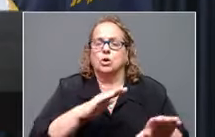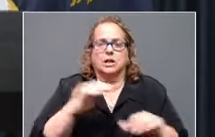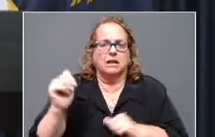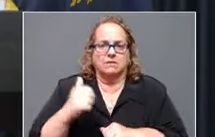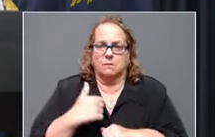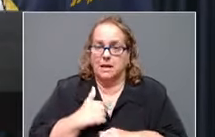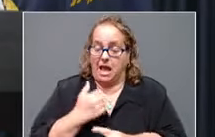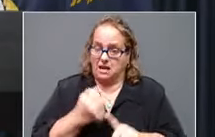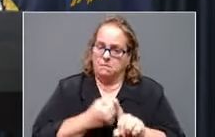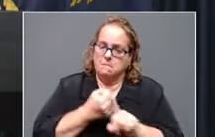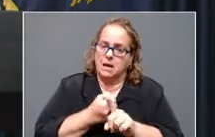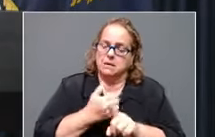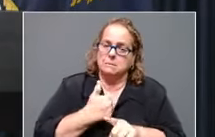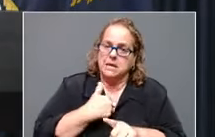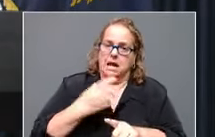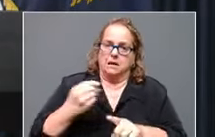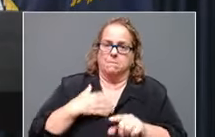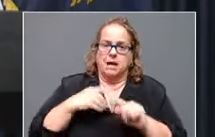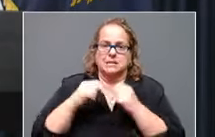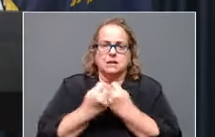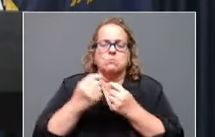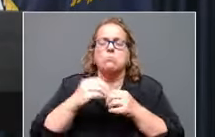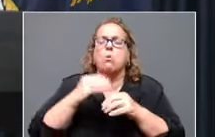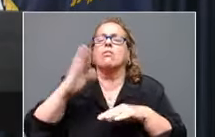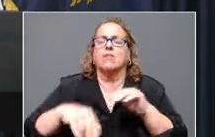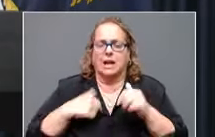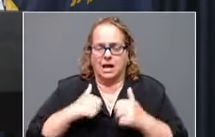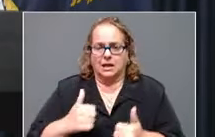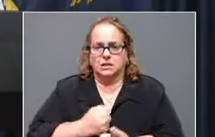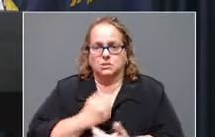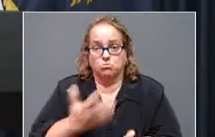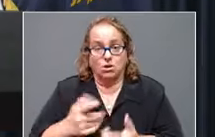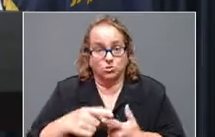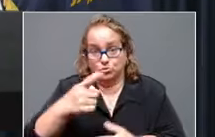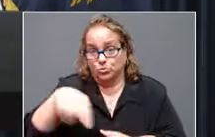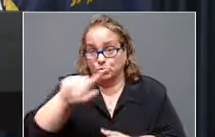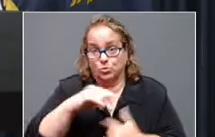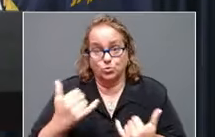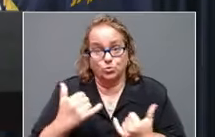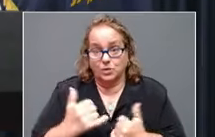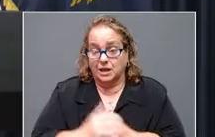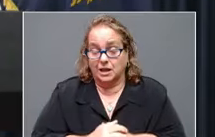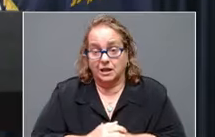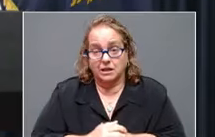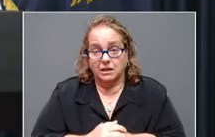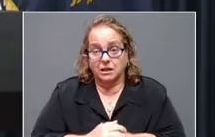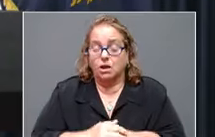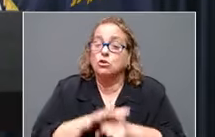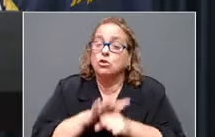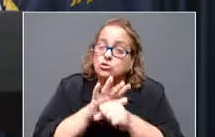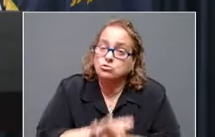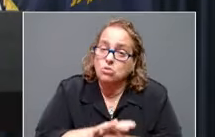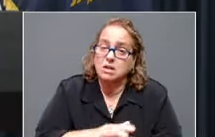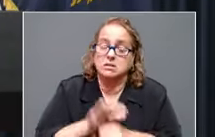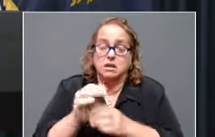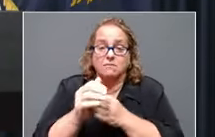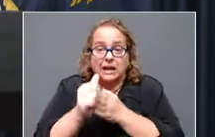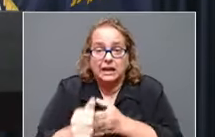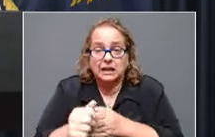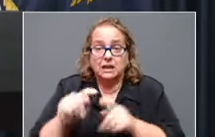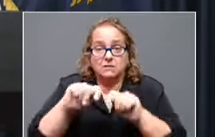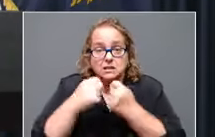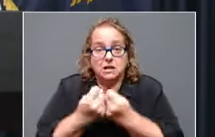Having to call a patient's family member to tell them that their loved one is being transferred to the ICU due to their